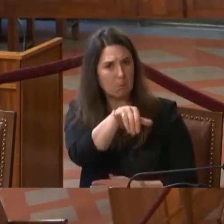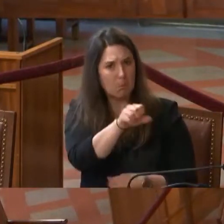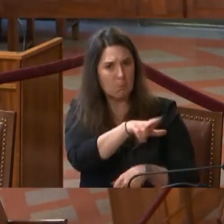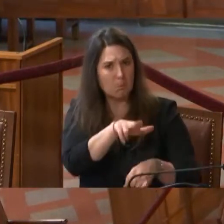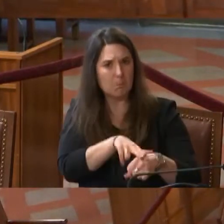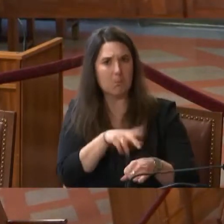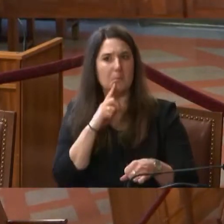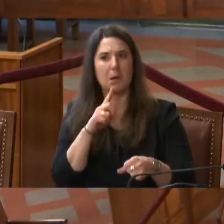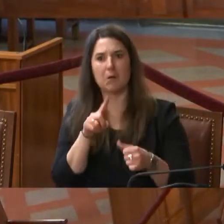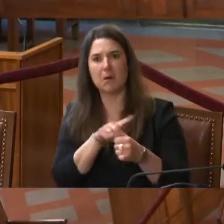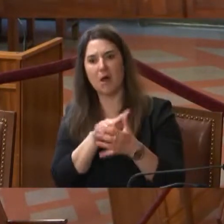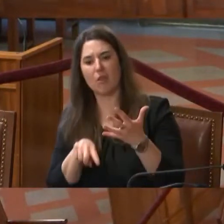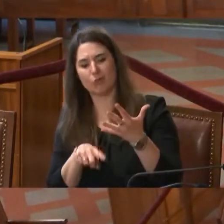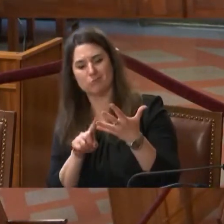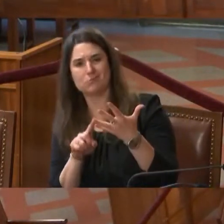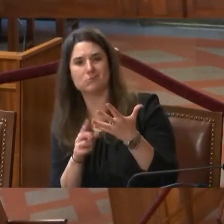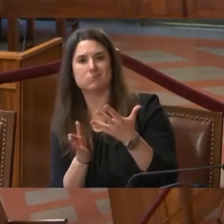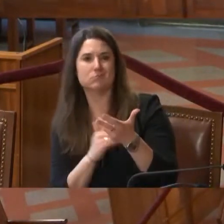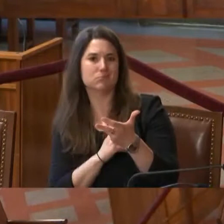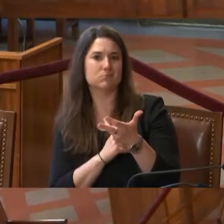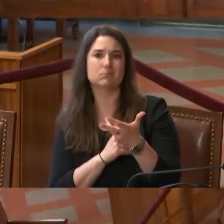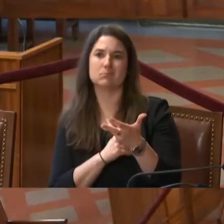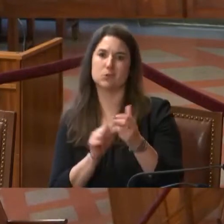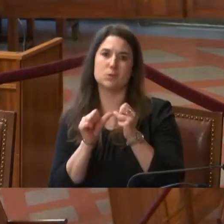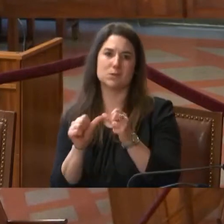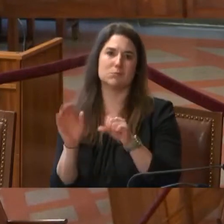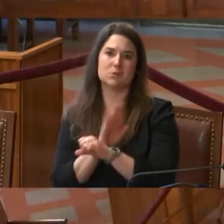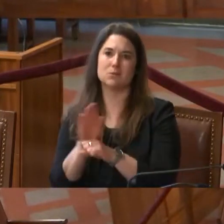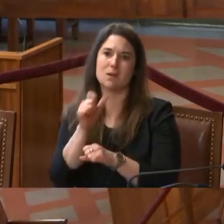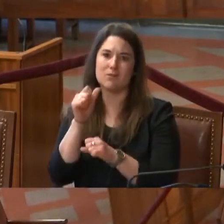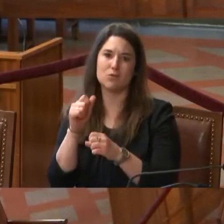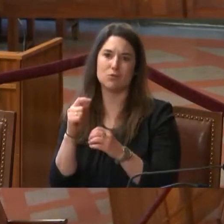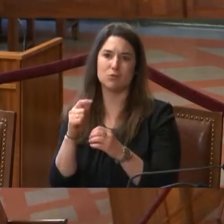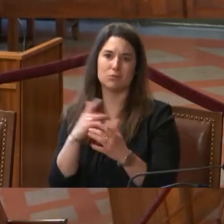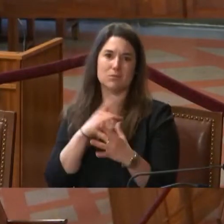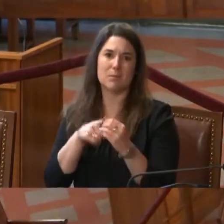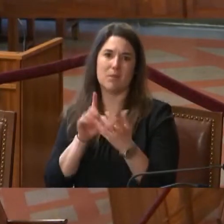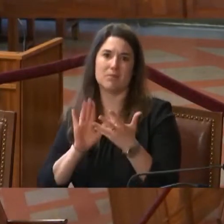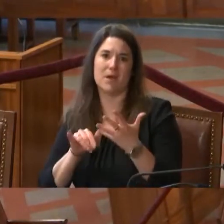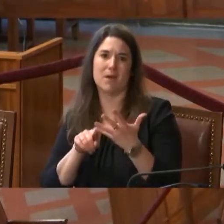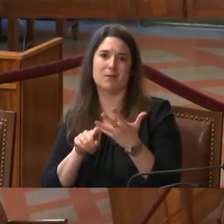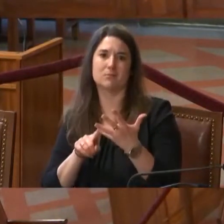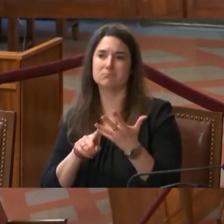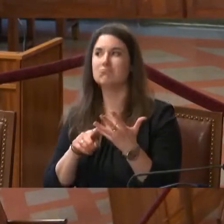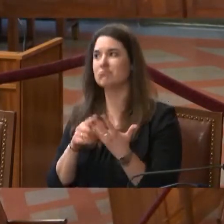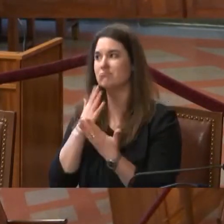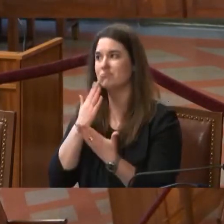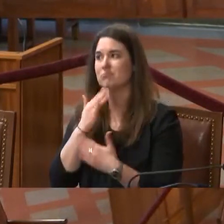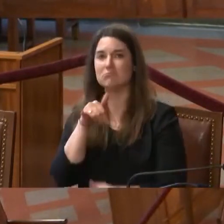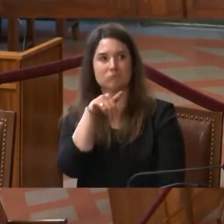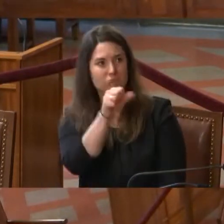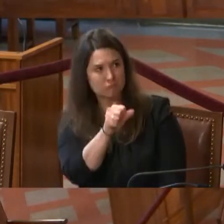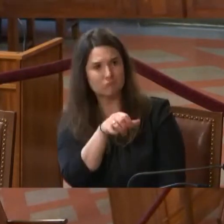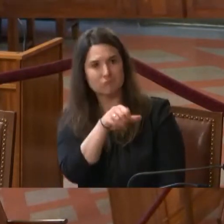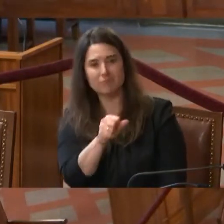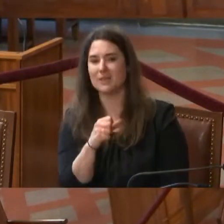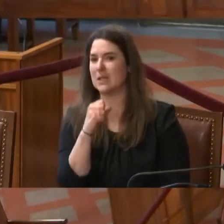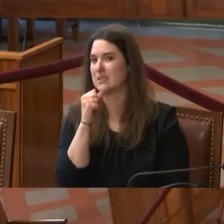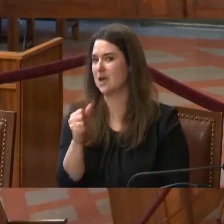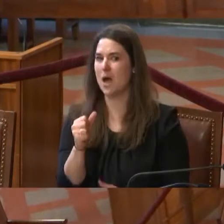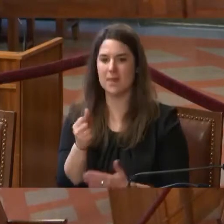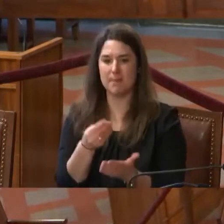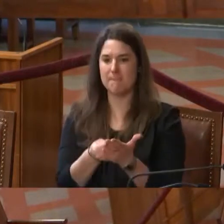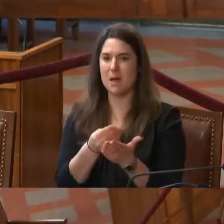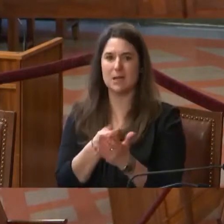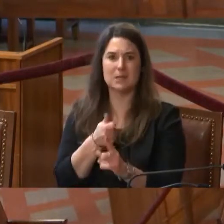this allows them to really continue business without having to worry about that piece. Absolutely, and it's not even the